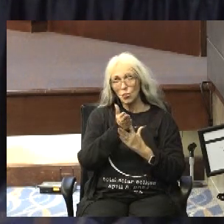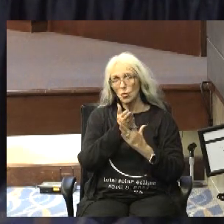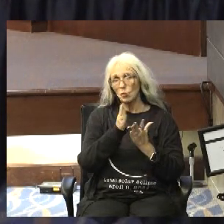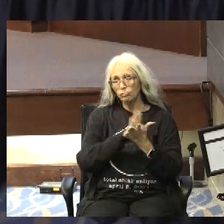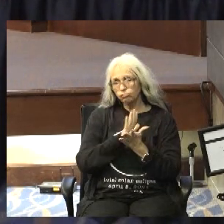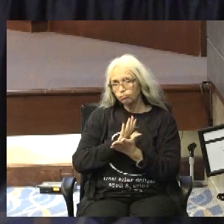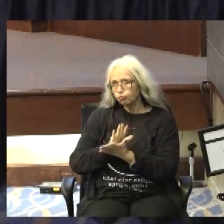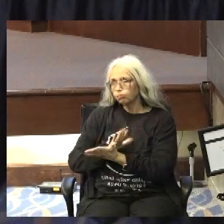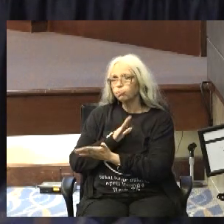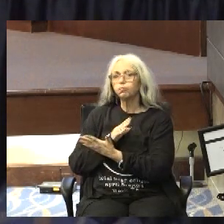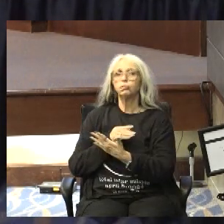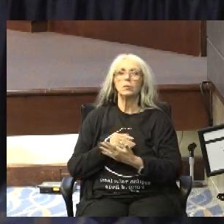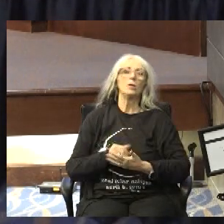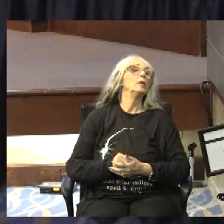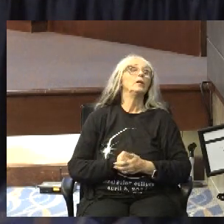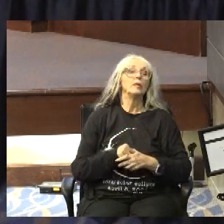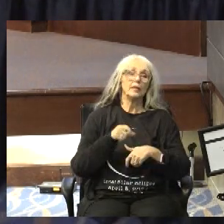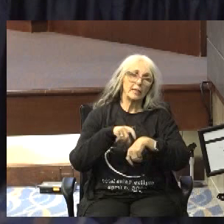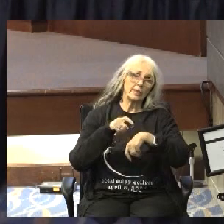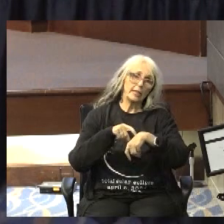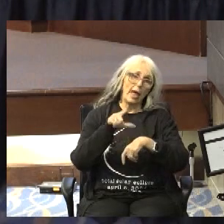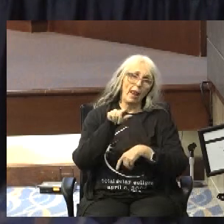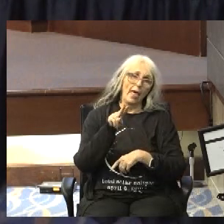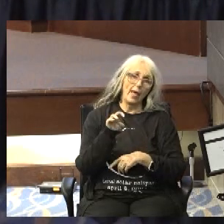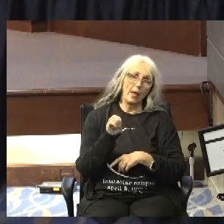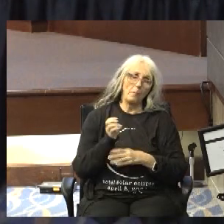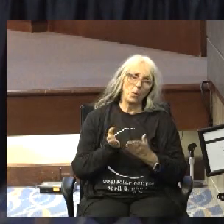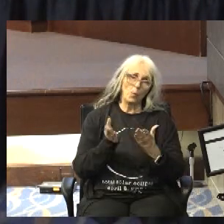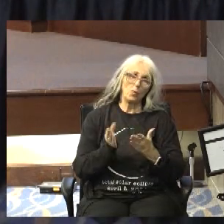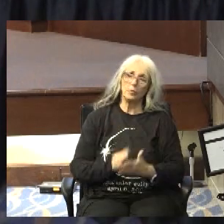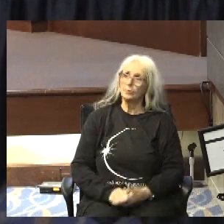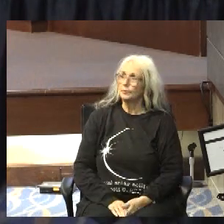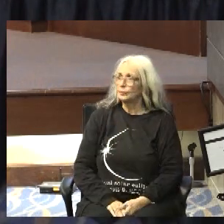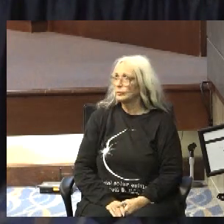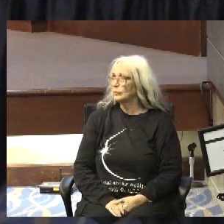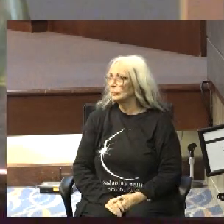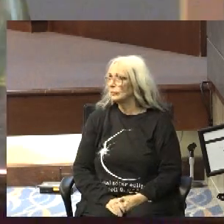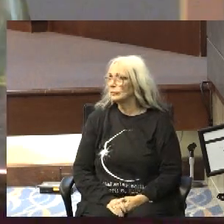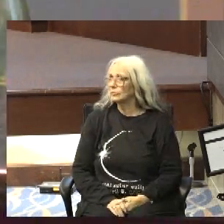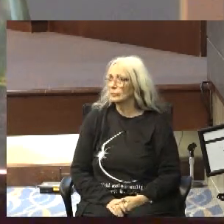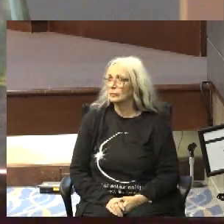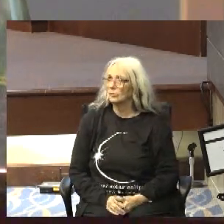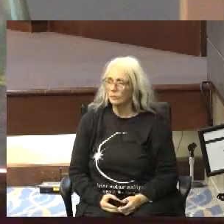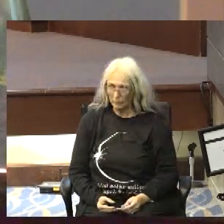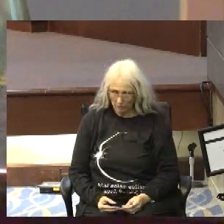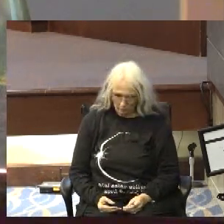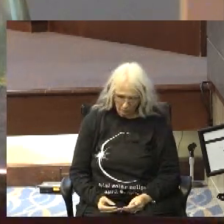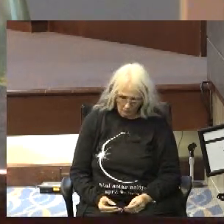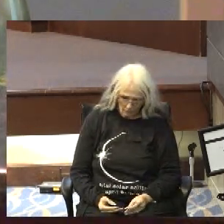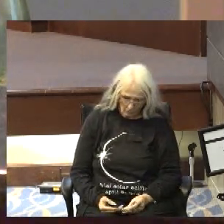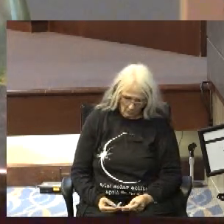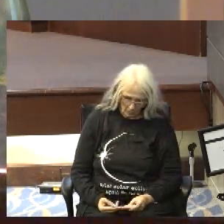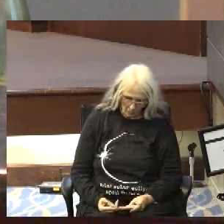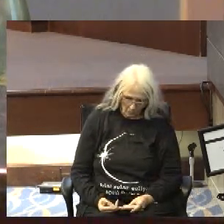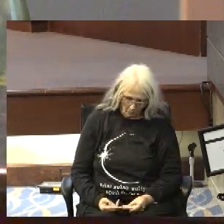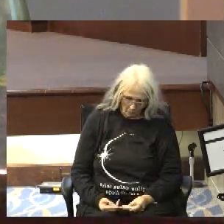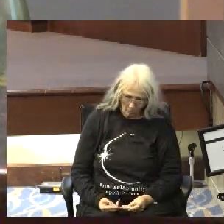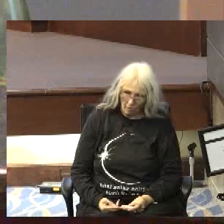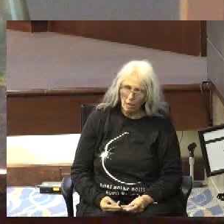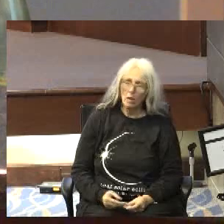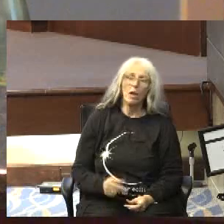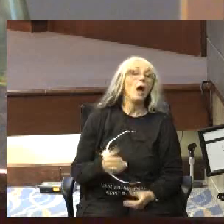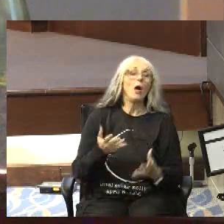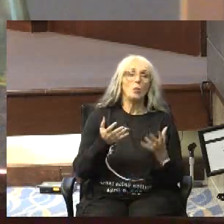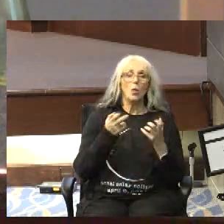the timeline that's proposed. Okay. And in that one-on-one and sit down, I want to also look at what the guesstimate